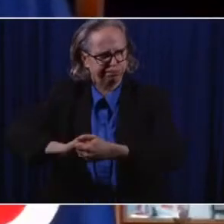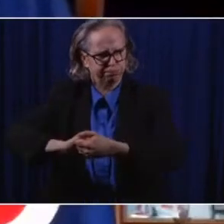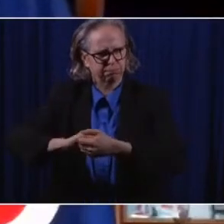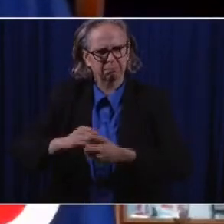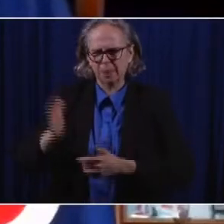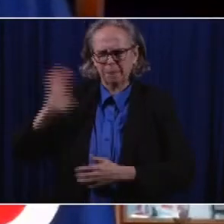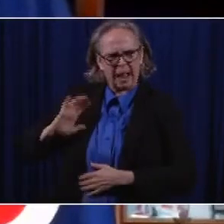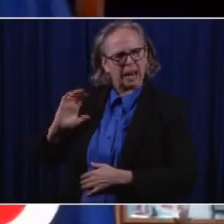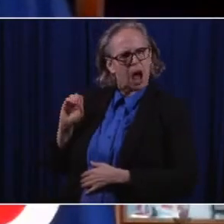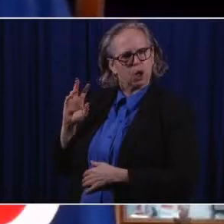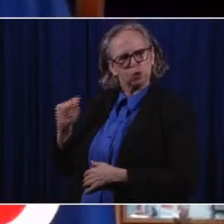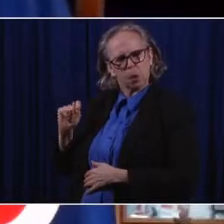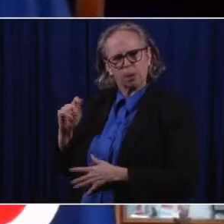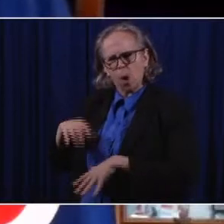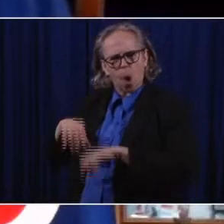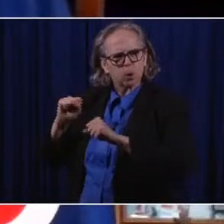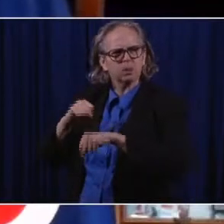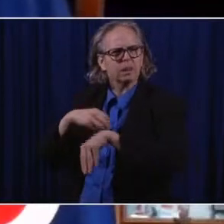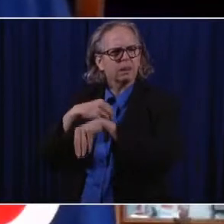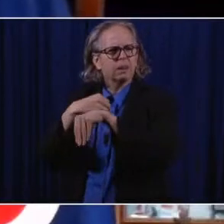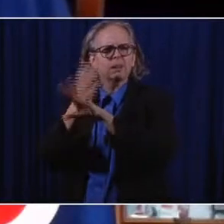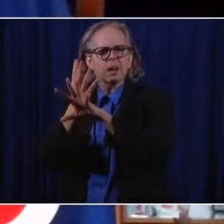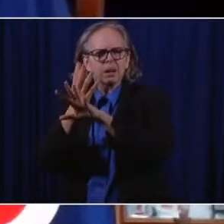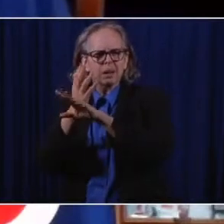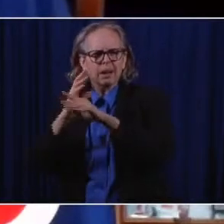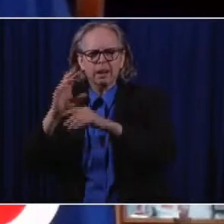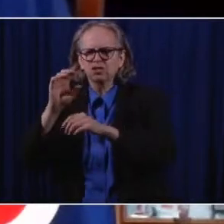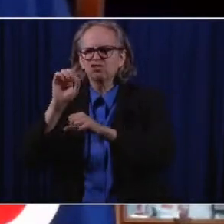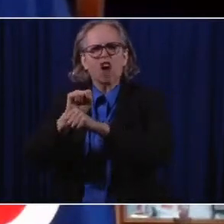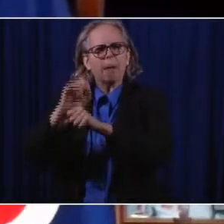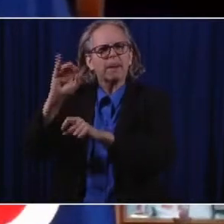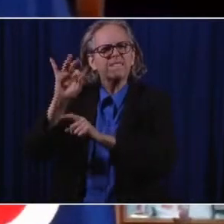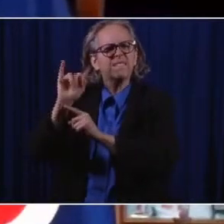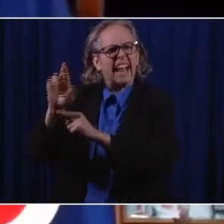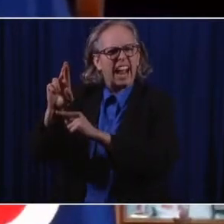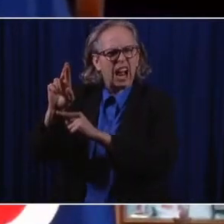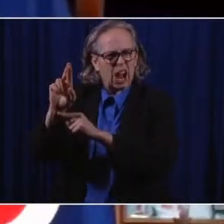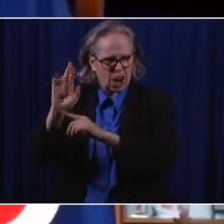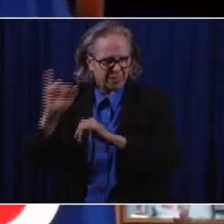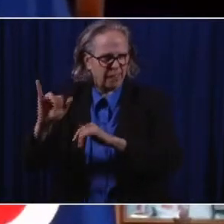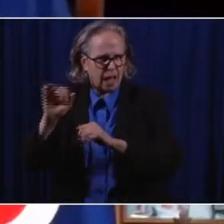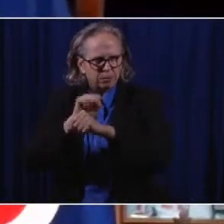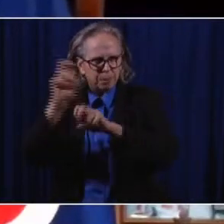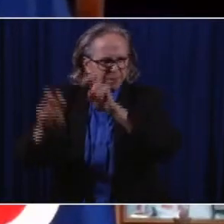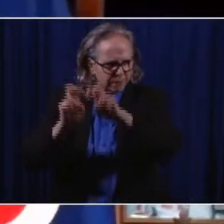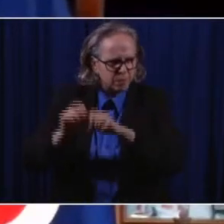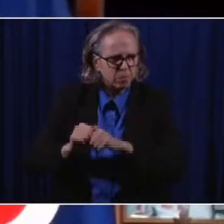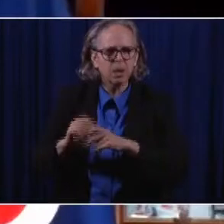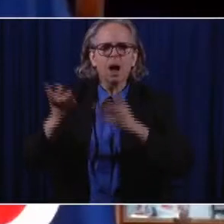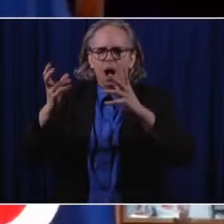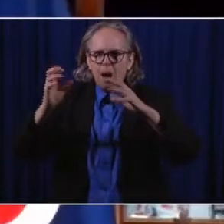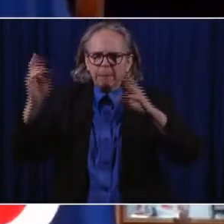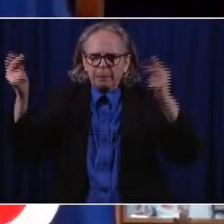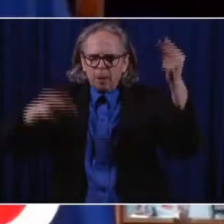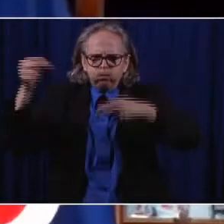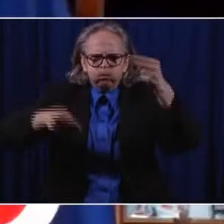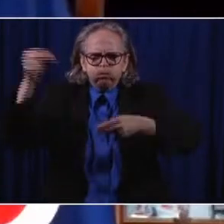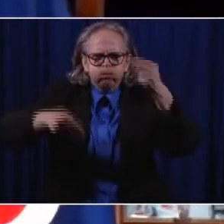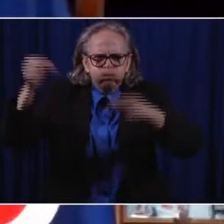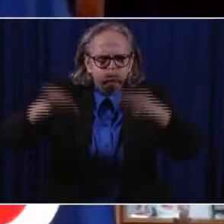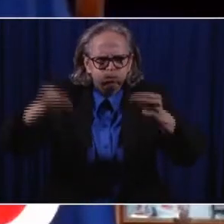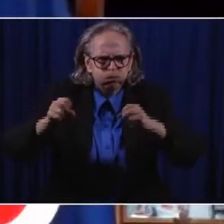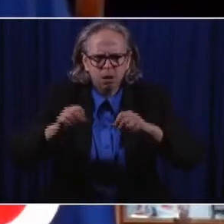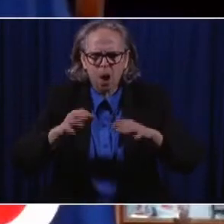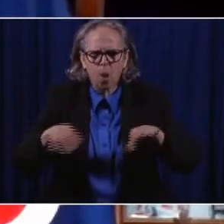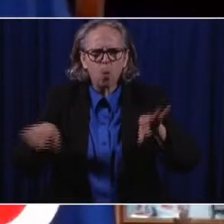job openings, 700 job seekers. But the key there is that the program has coaches to help prepare